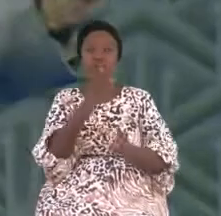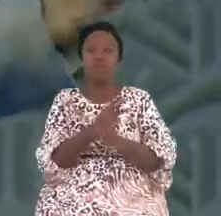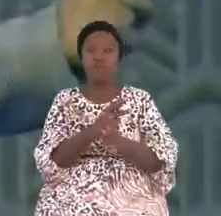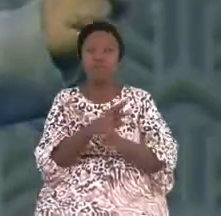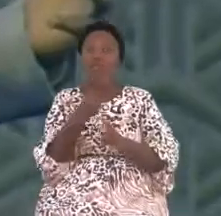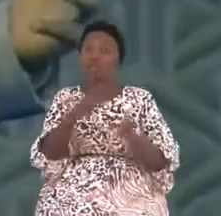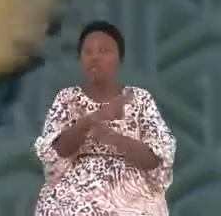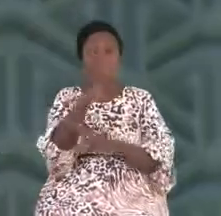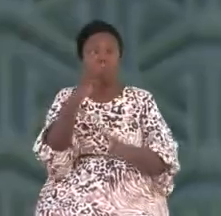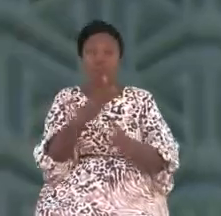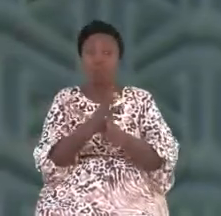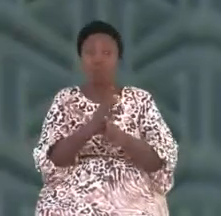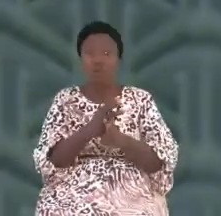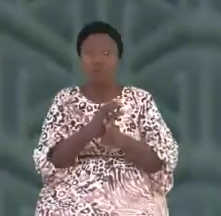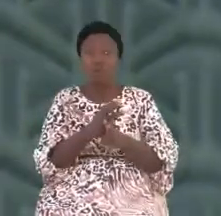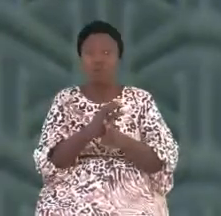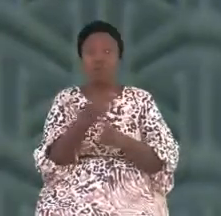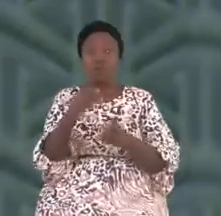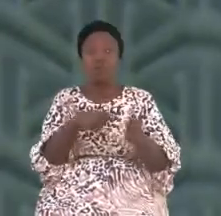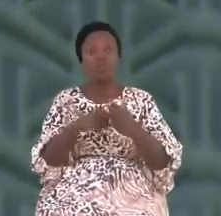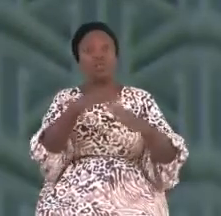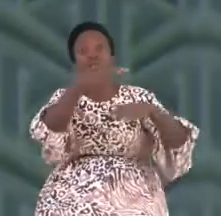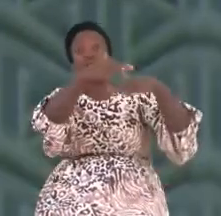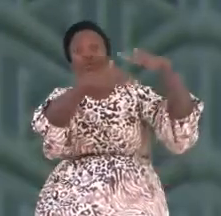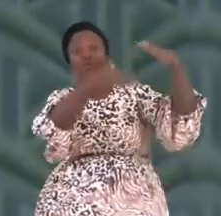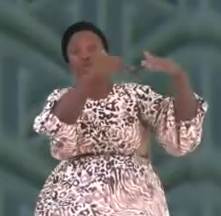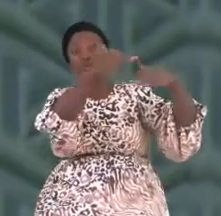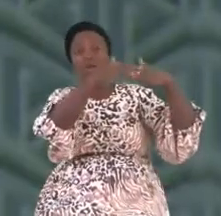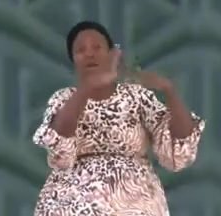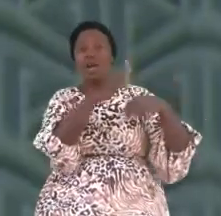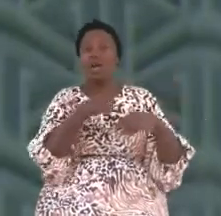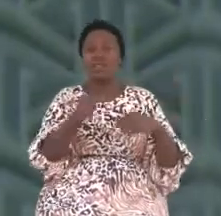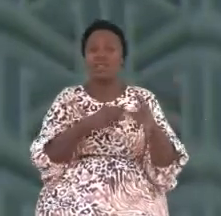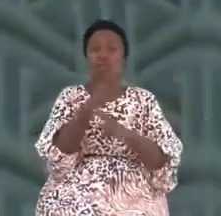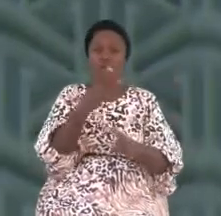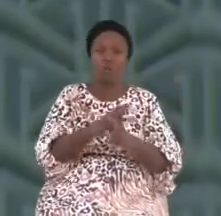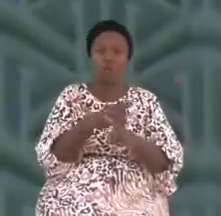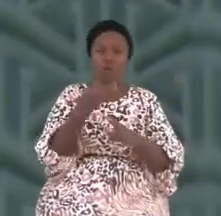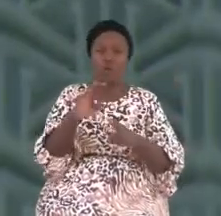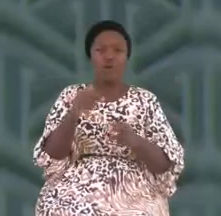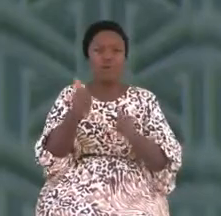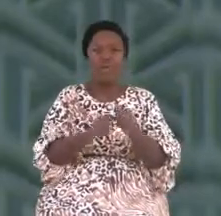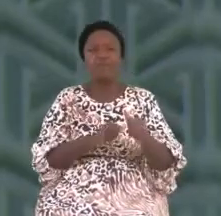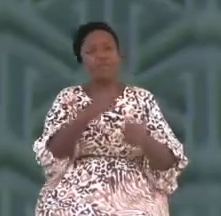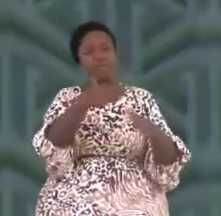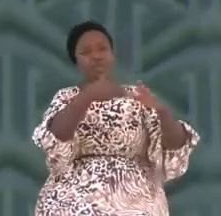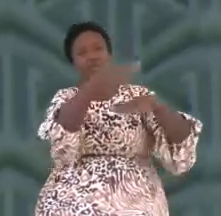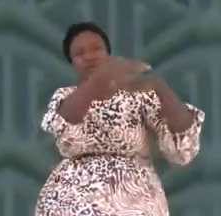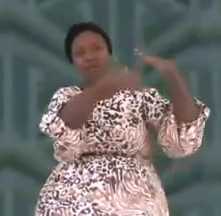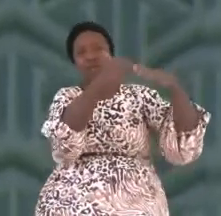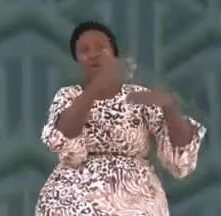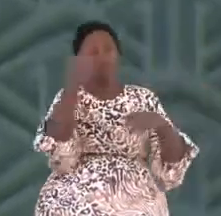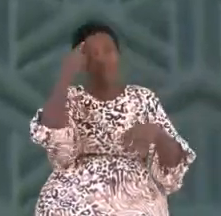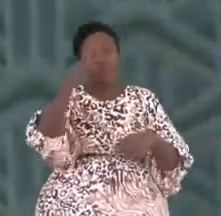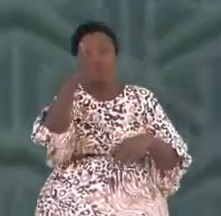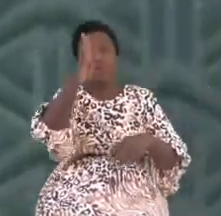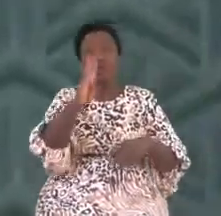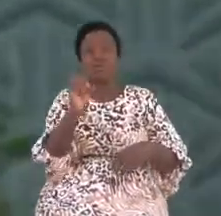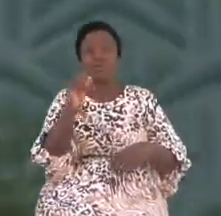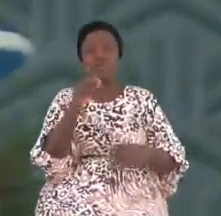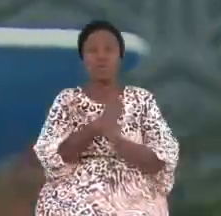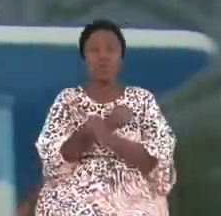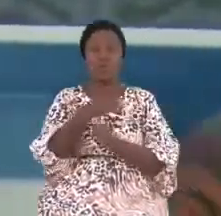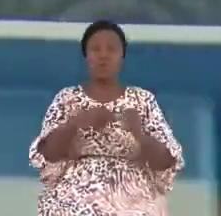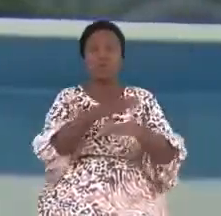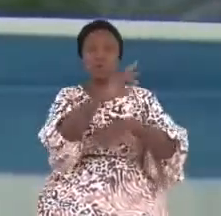world of this generation and the world of every generation for god so loved the